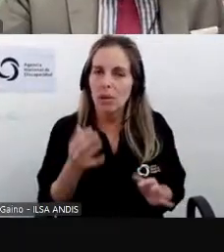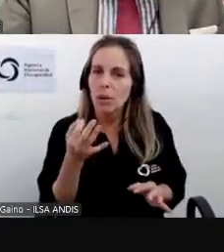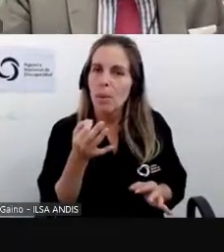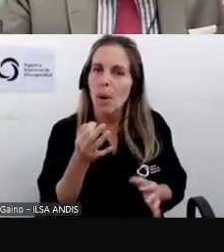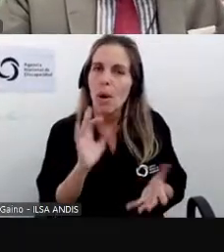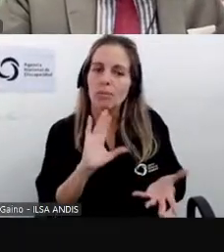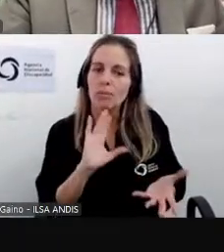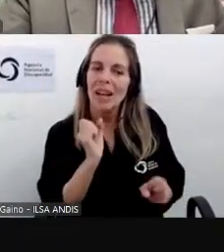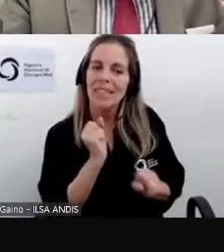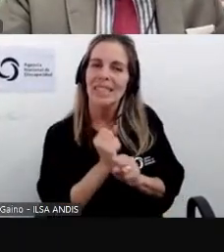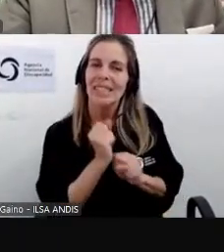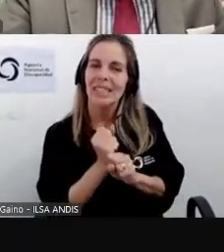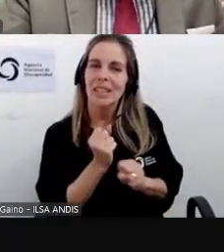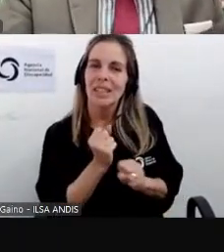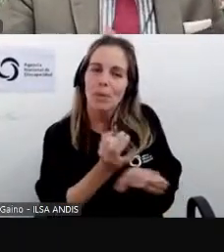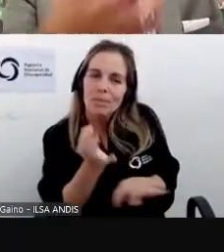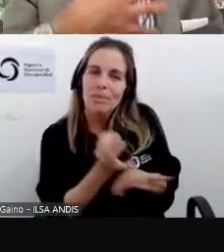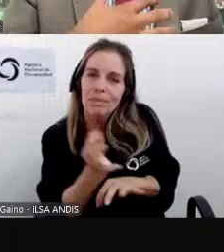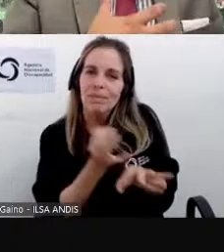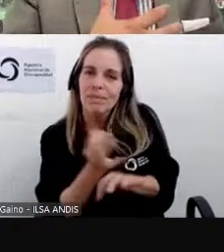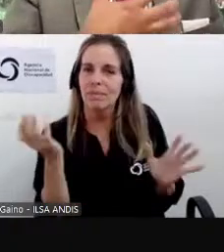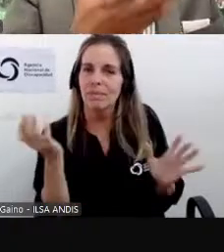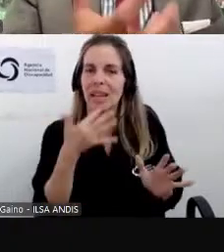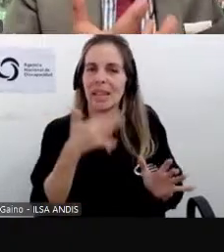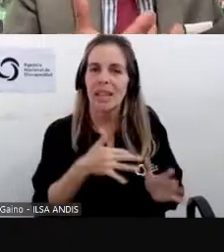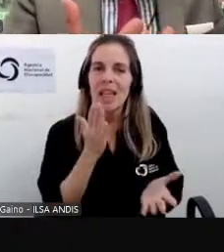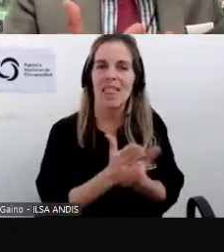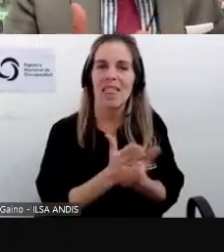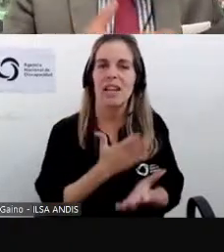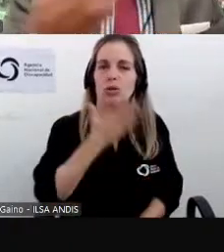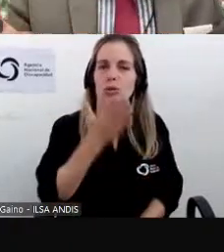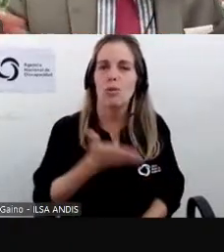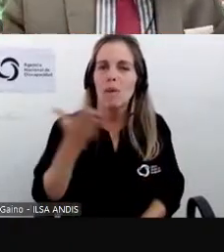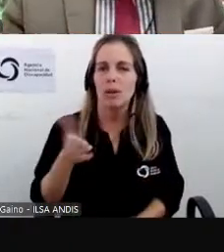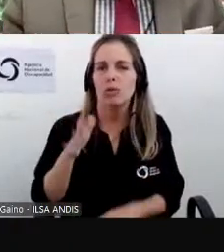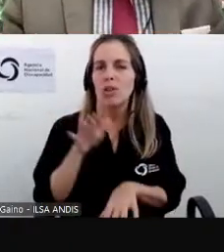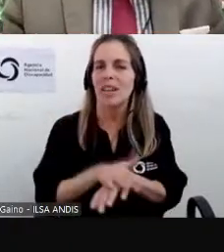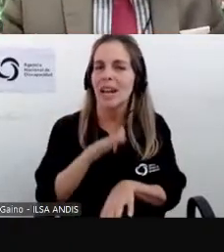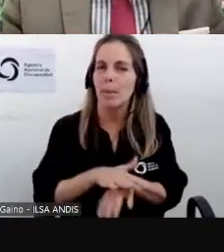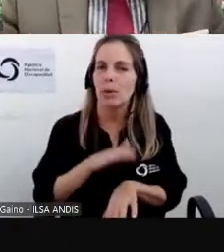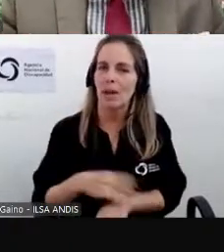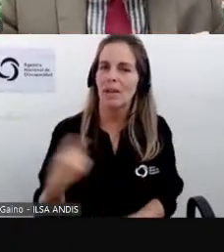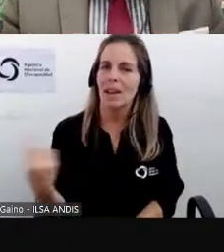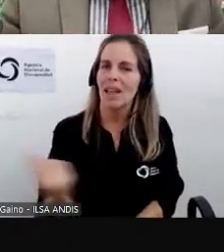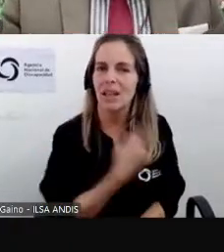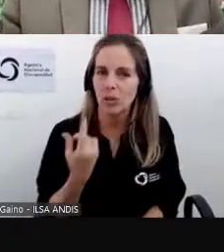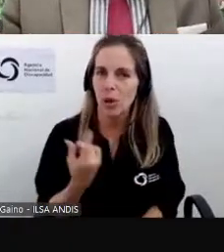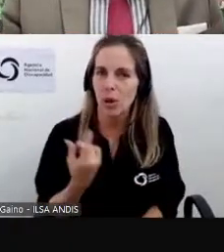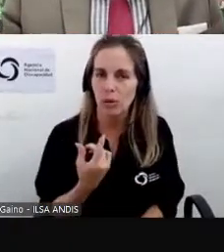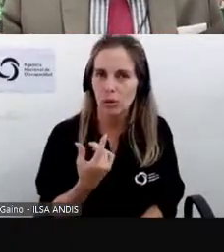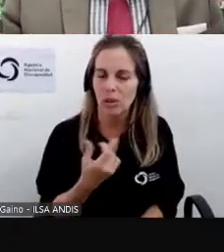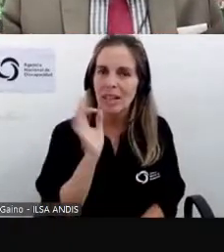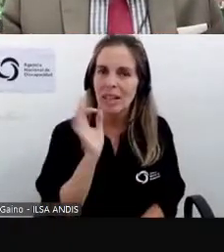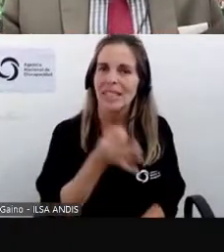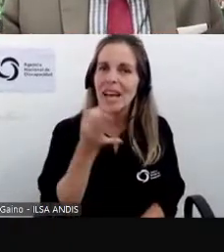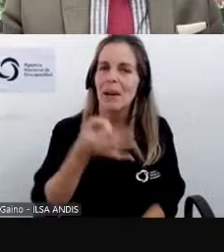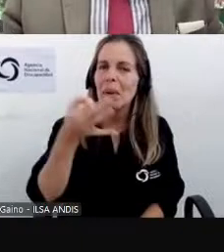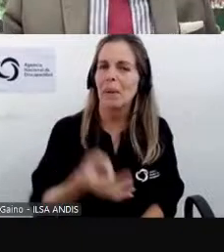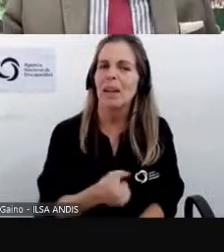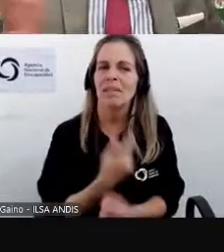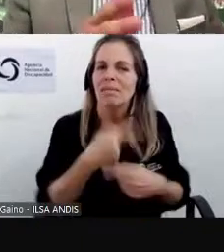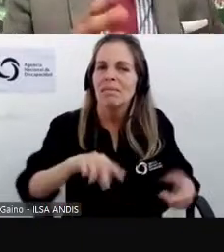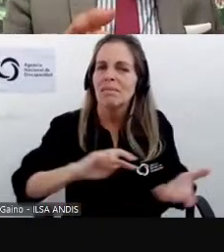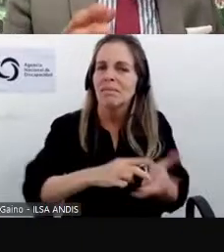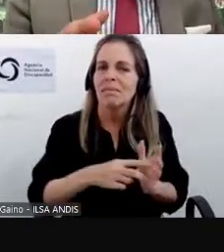So we need an educational awareness raising work in order to understand why human rights is a responsibility. In